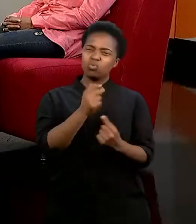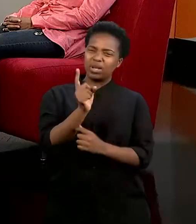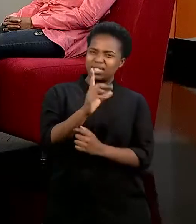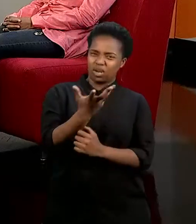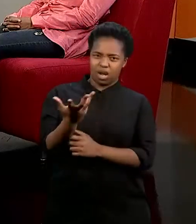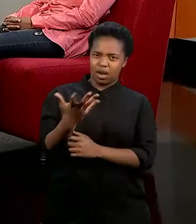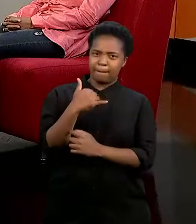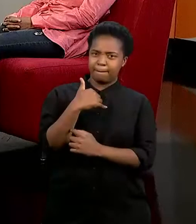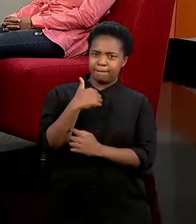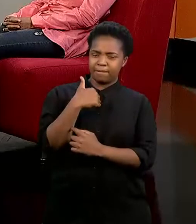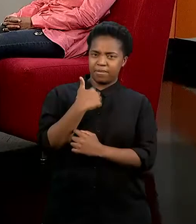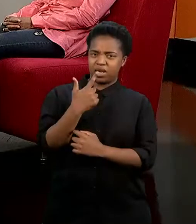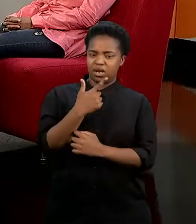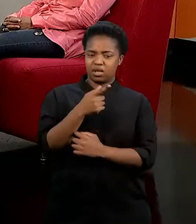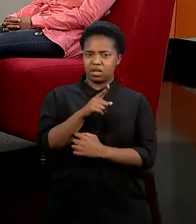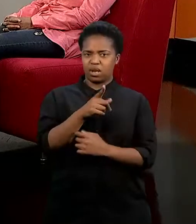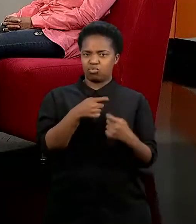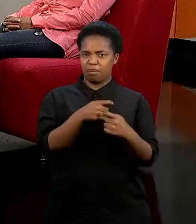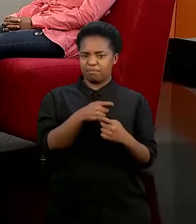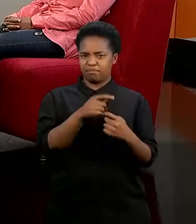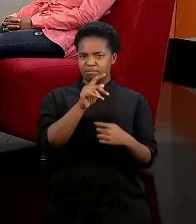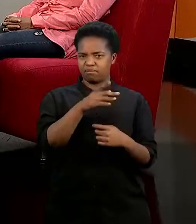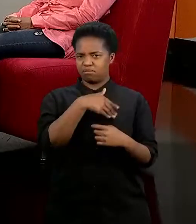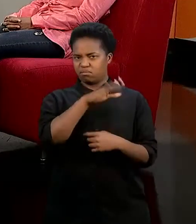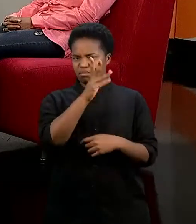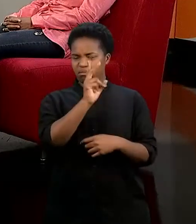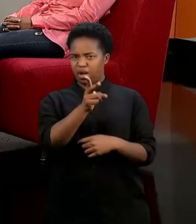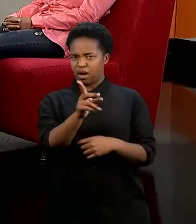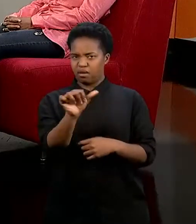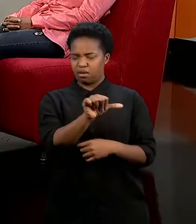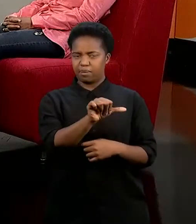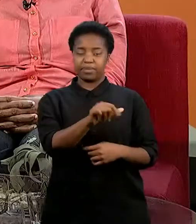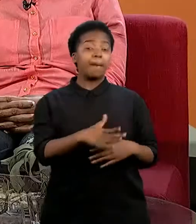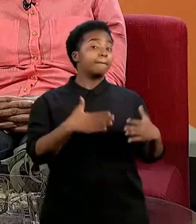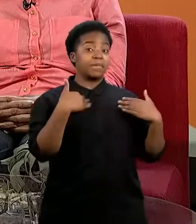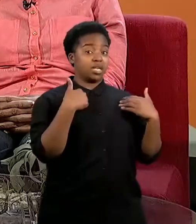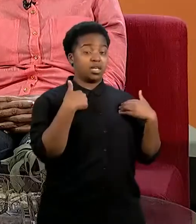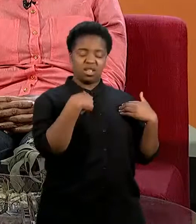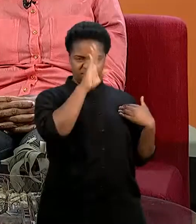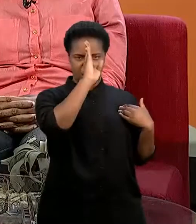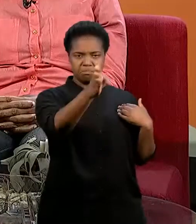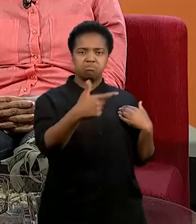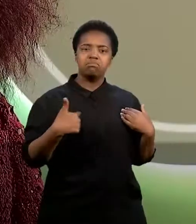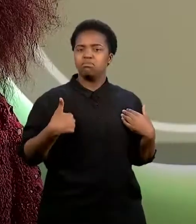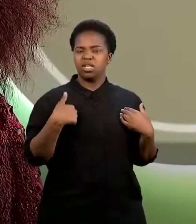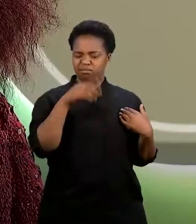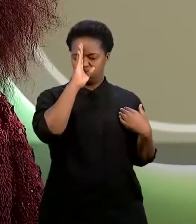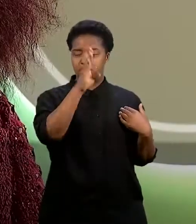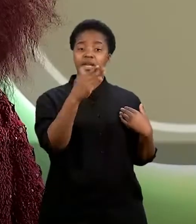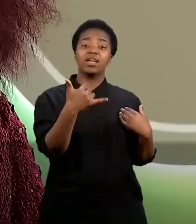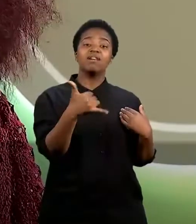shopong yeo bophelong ba o lo reka hape kapa why we write her off. As with me, I'm a straight talker. I sort it out right then and